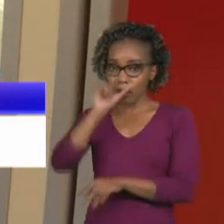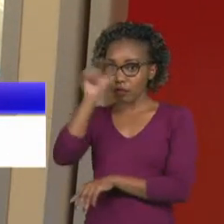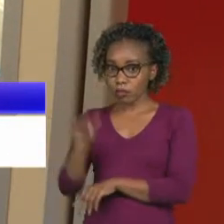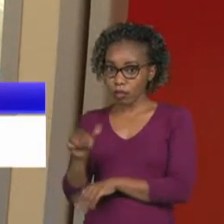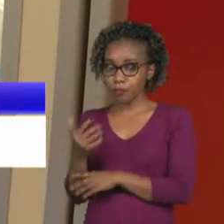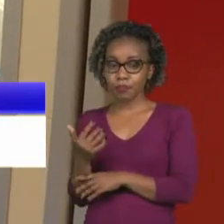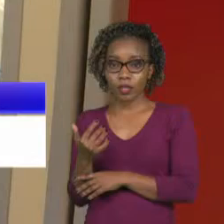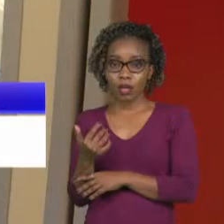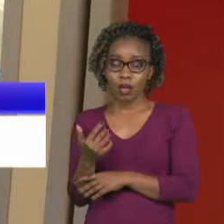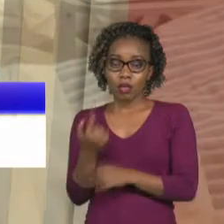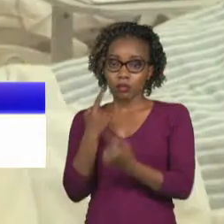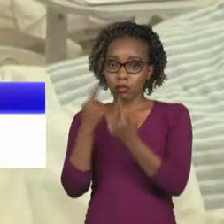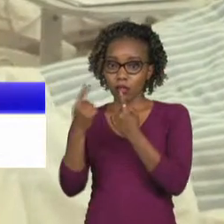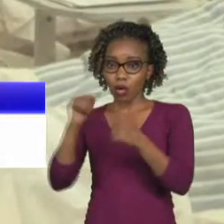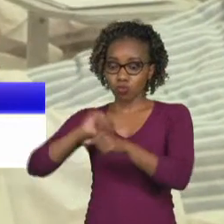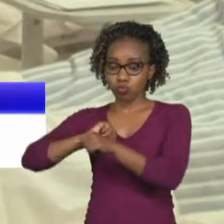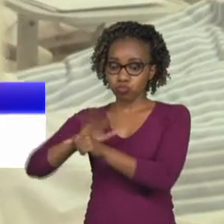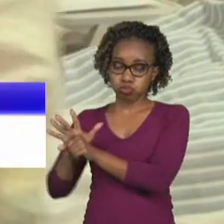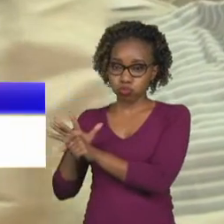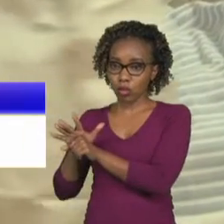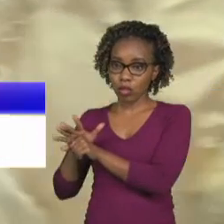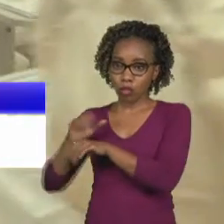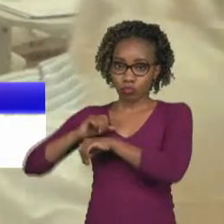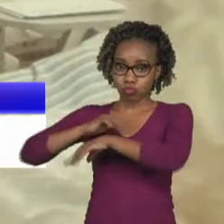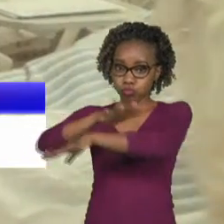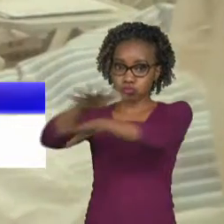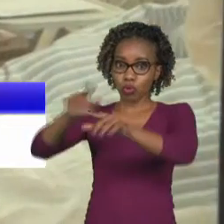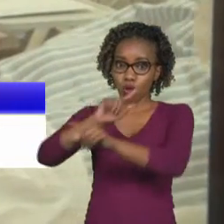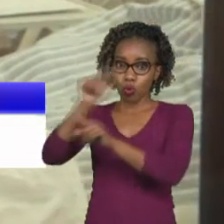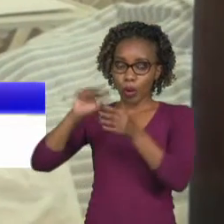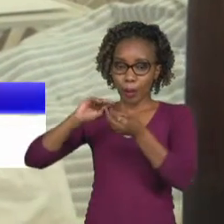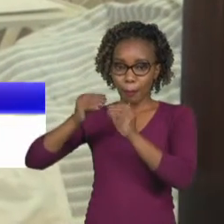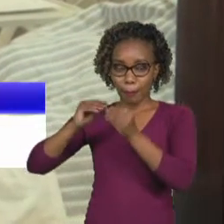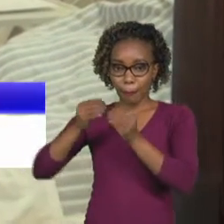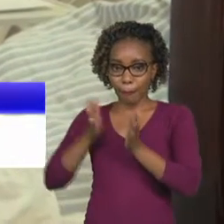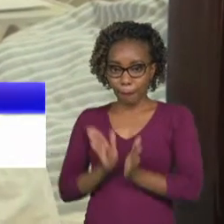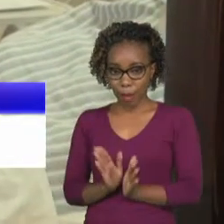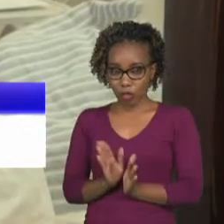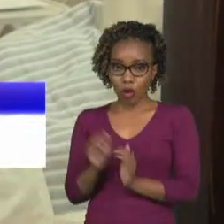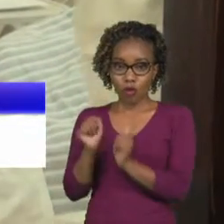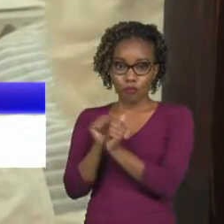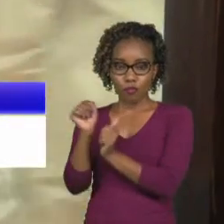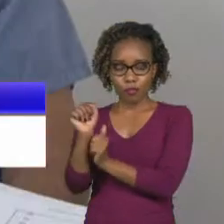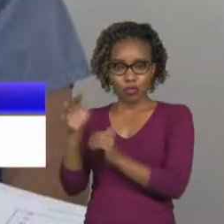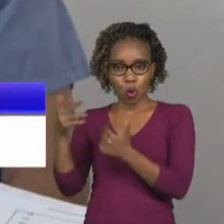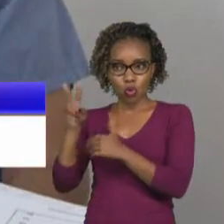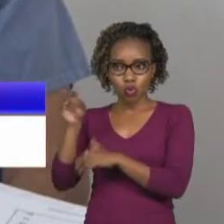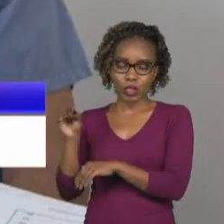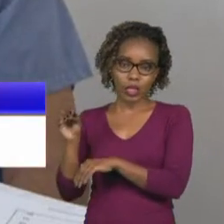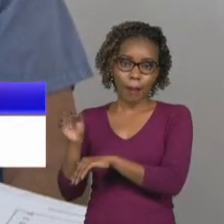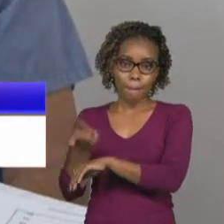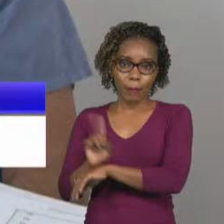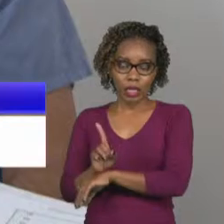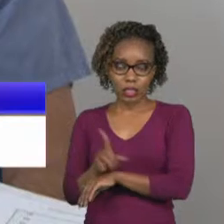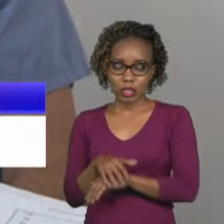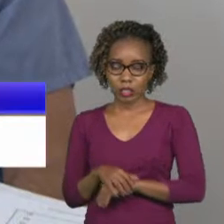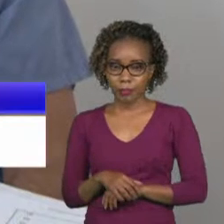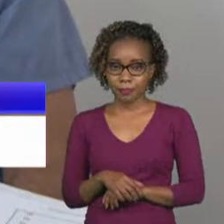suggested coronavirus could only be passed on by kissing someone with tongues for at least 15 or 20 minutes. Mentre